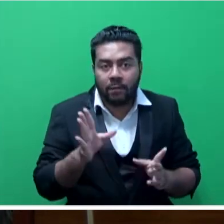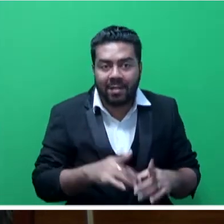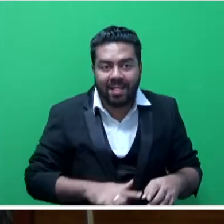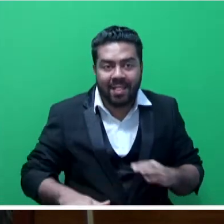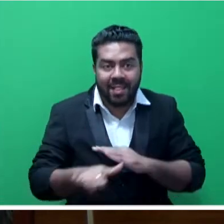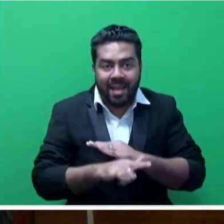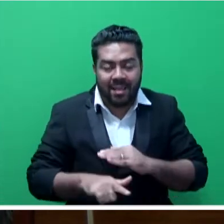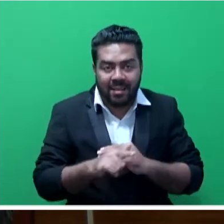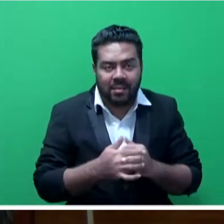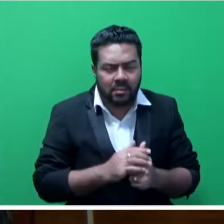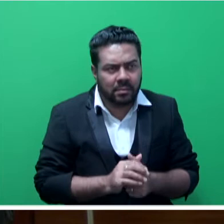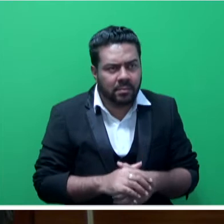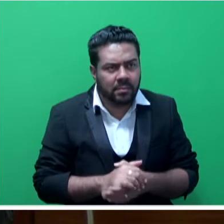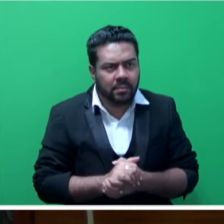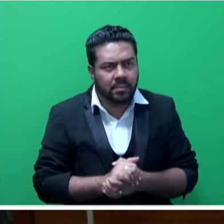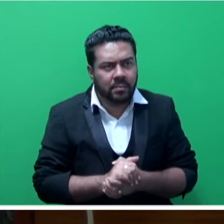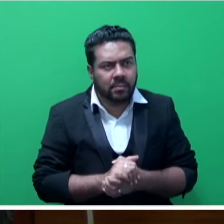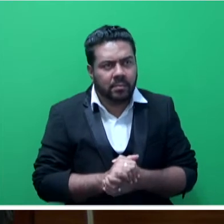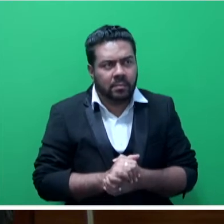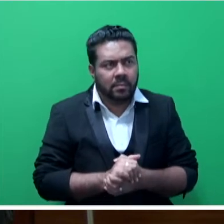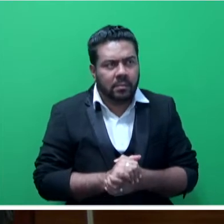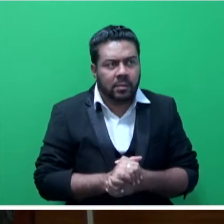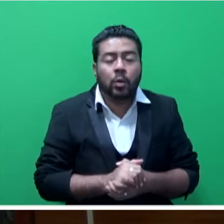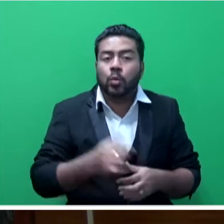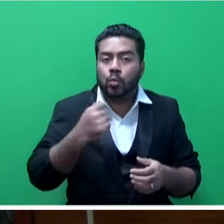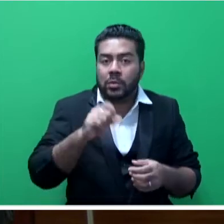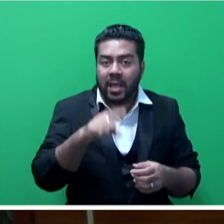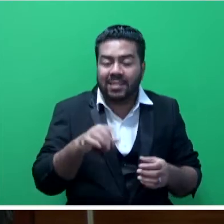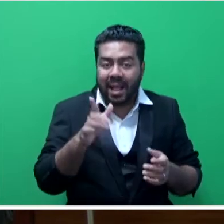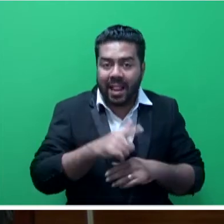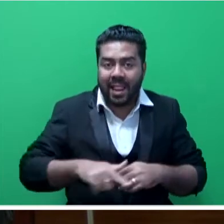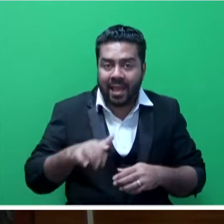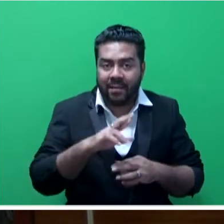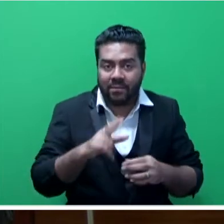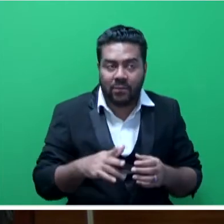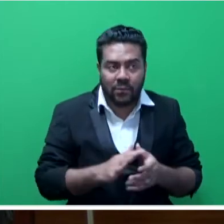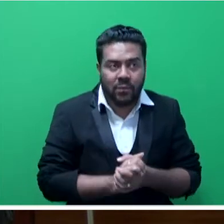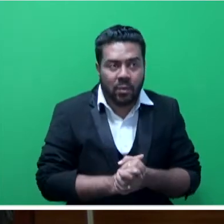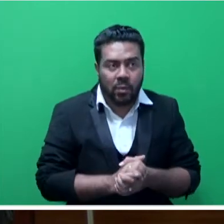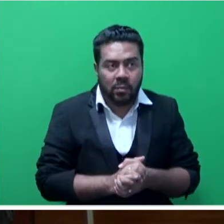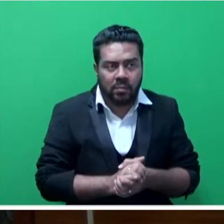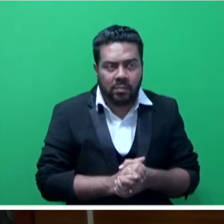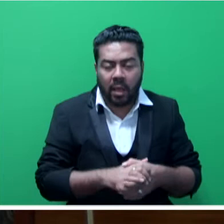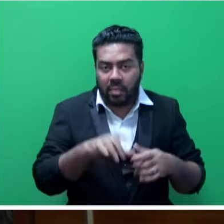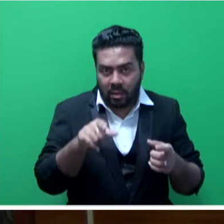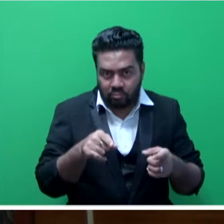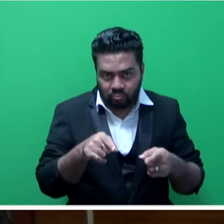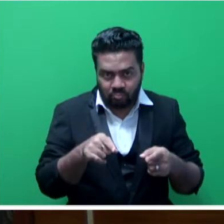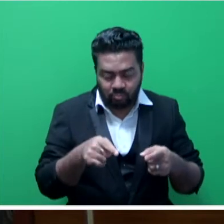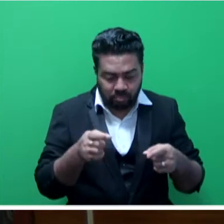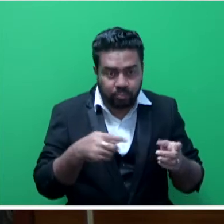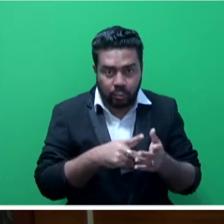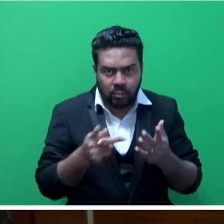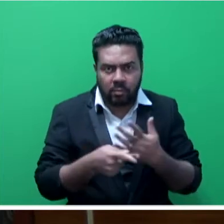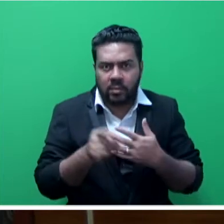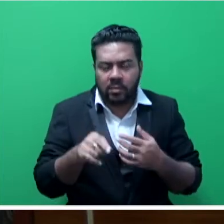can undertake that particular use that particular land for cultivation. That particular scheme is there through the Demand DDA program, Demand Driven